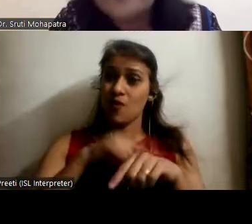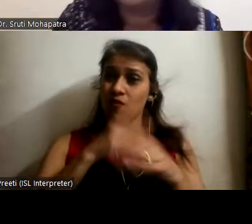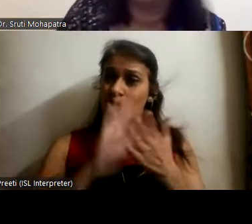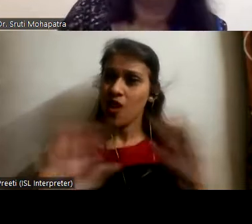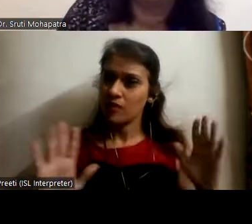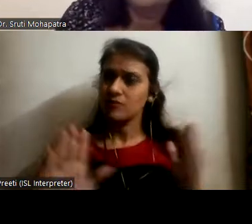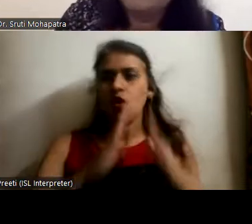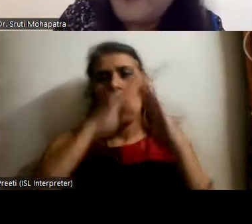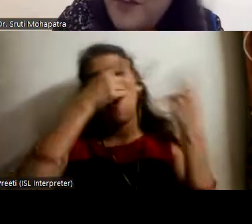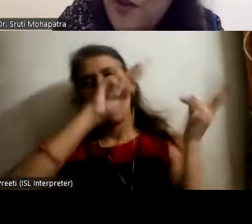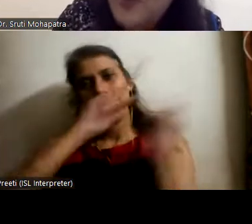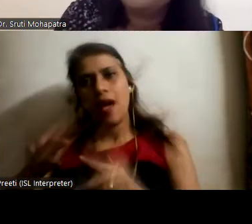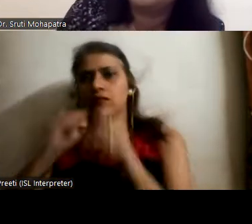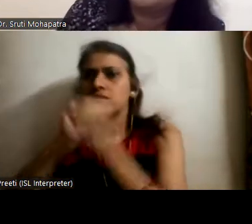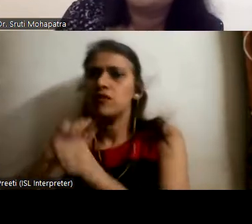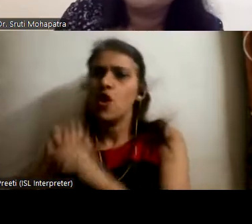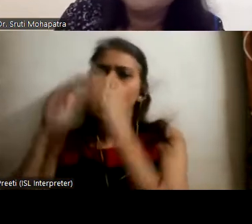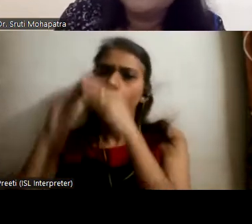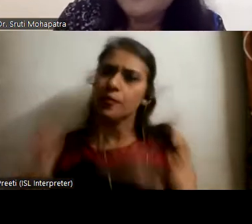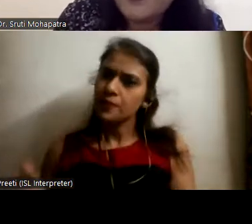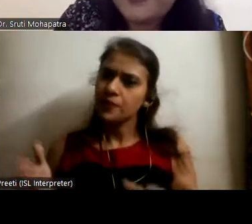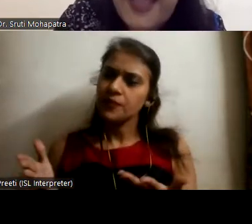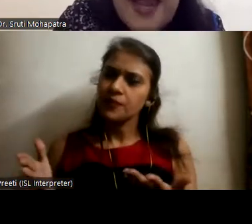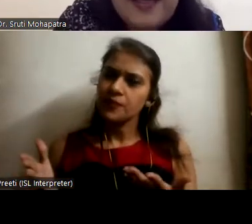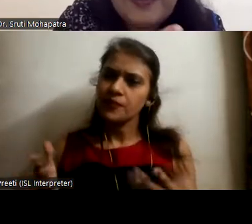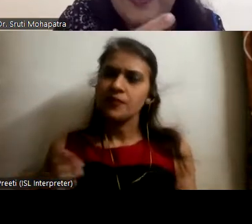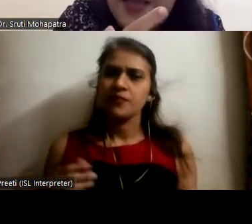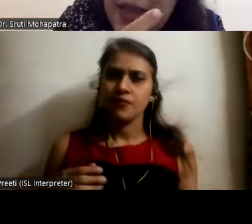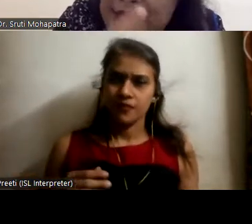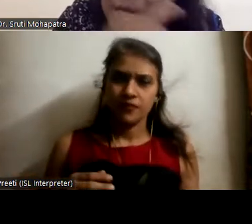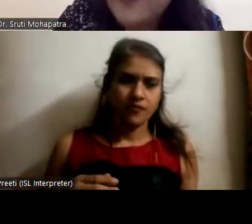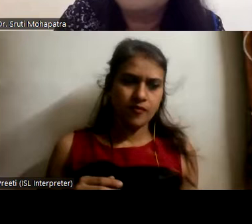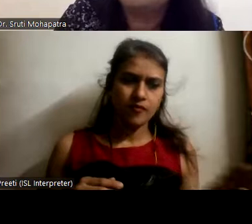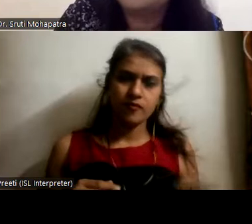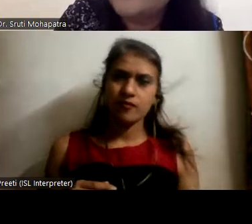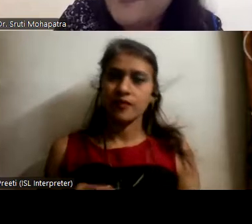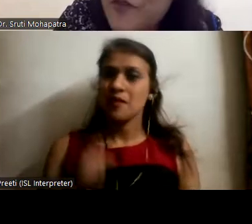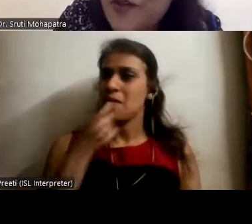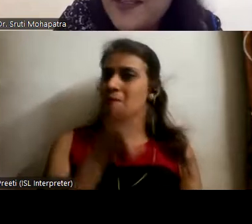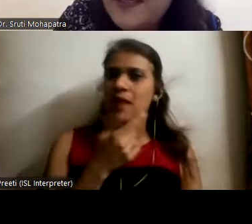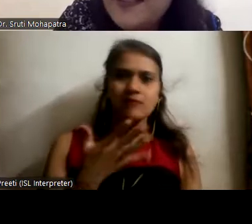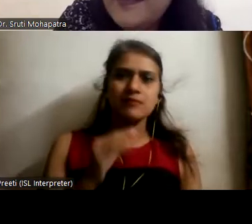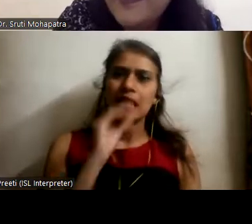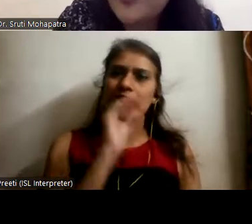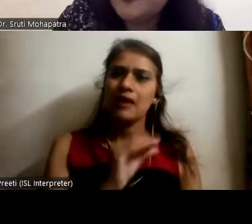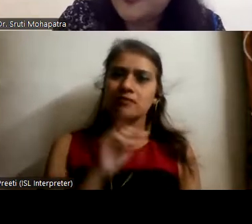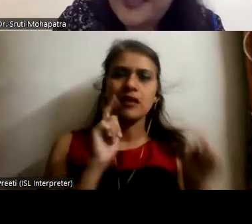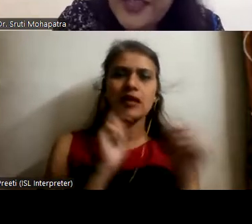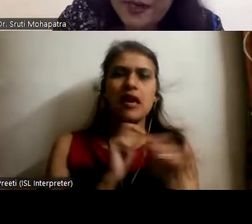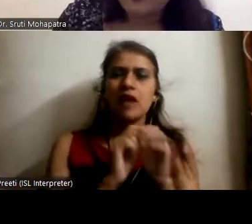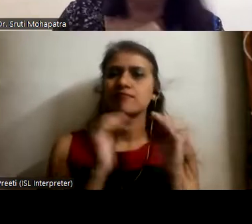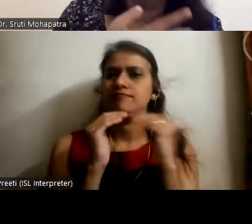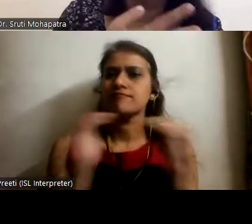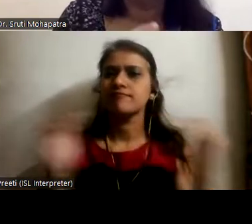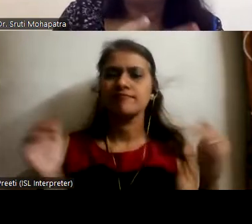all the housework. Men were not doing that. They had less pay for the same work that they did. So